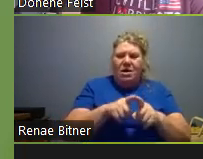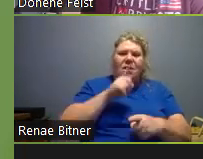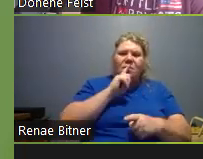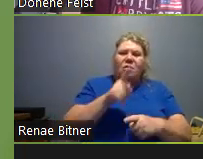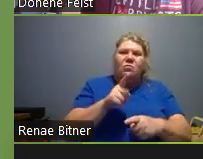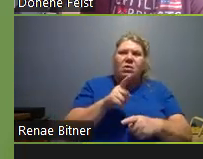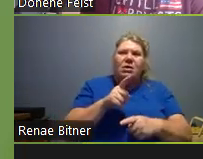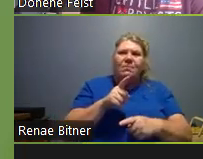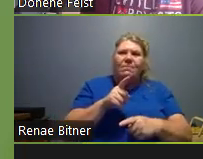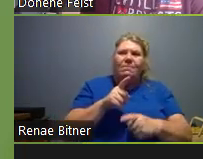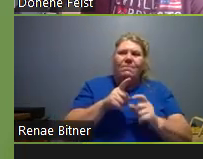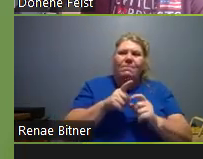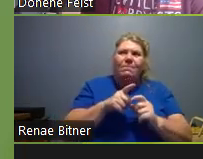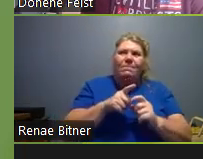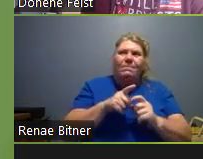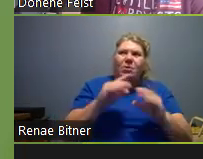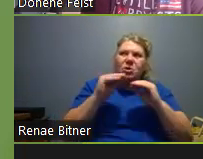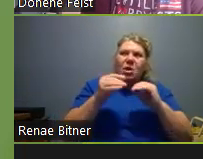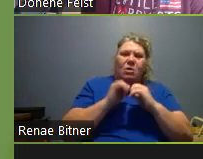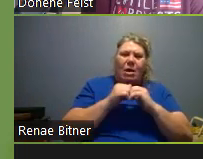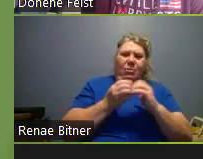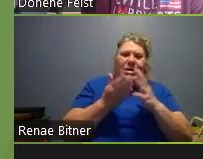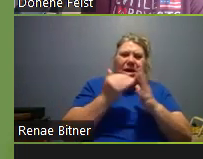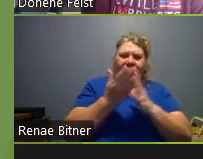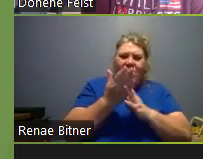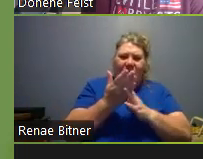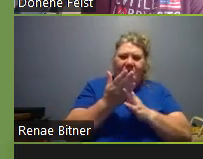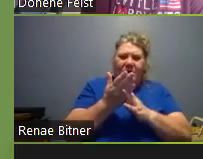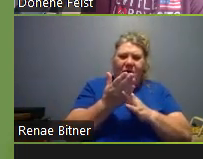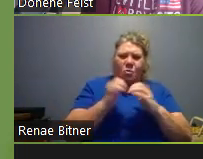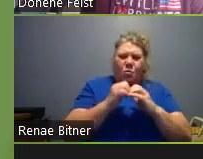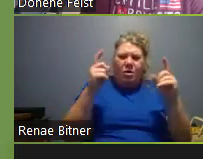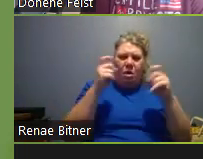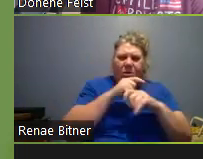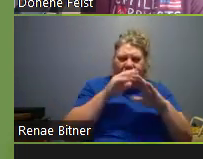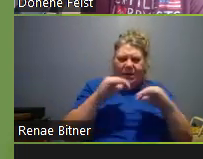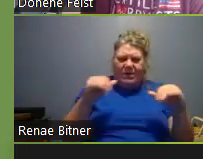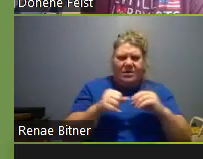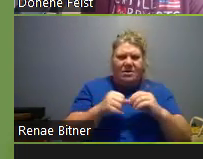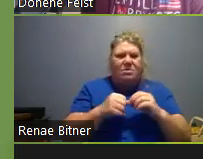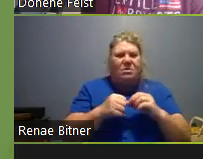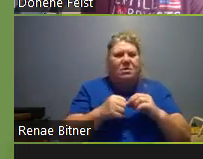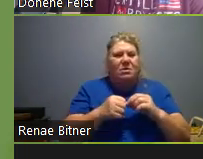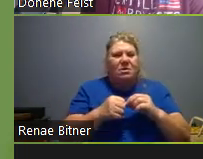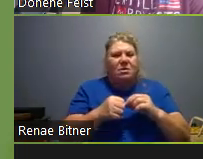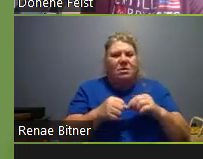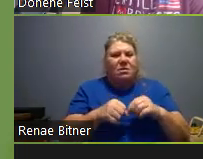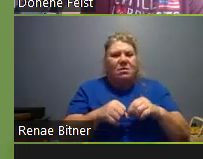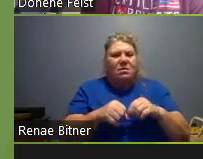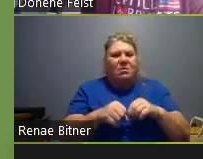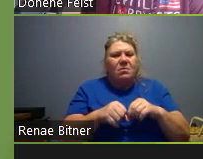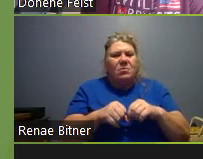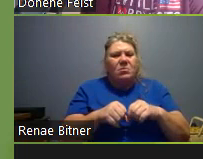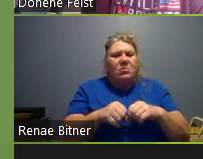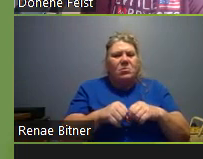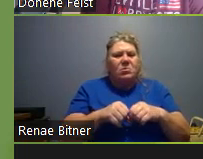of taught you how to navigate this very complicated system. And then usually from September